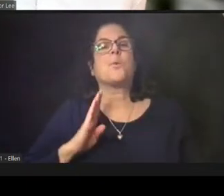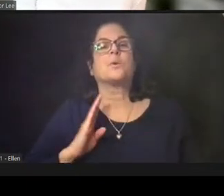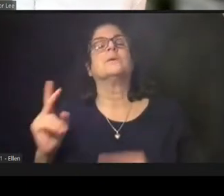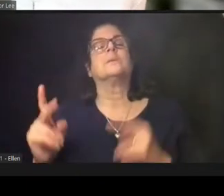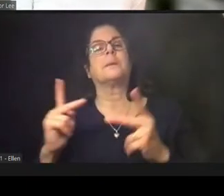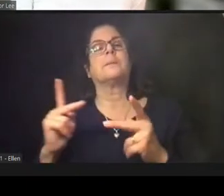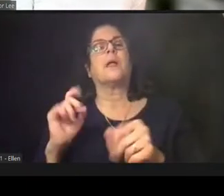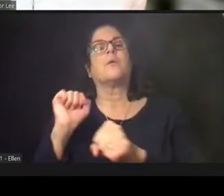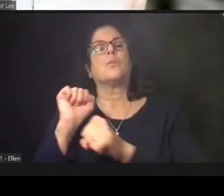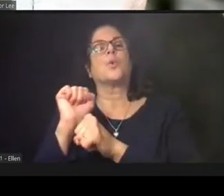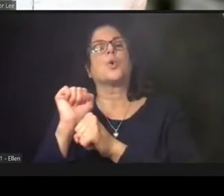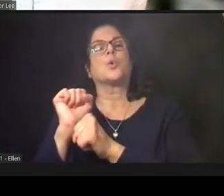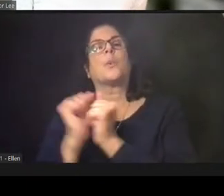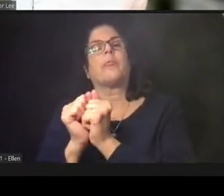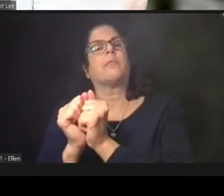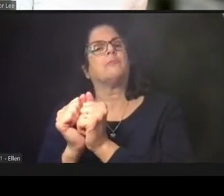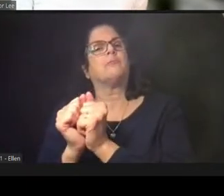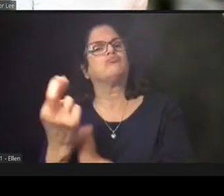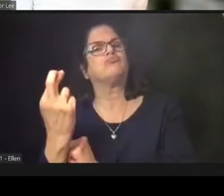closest.